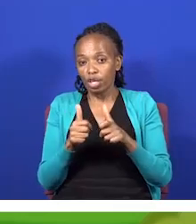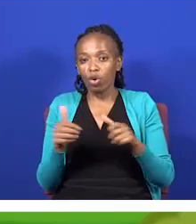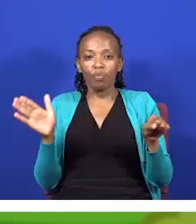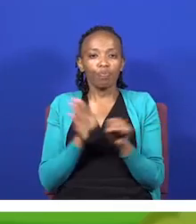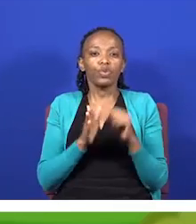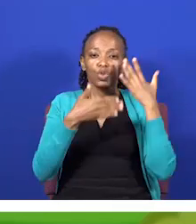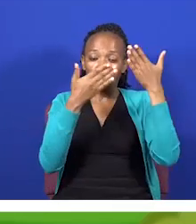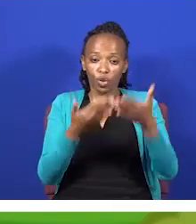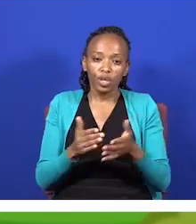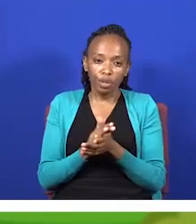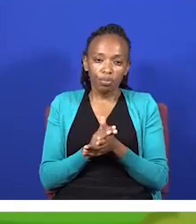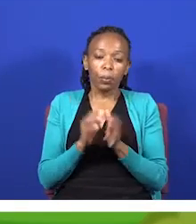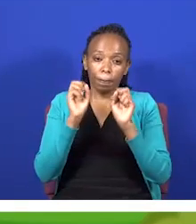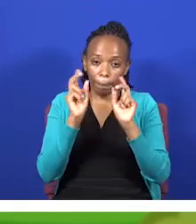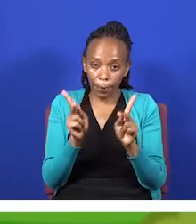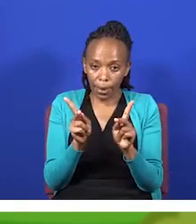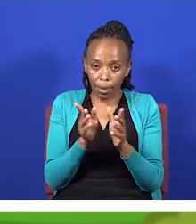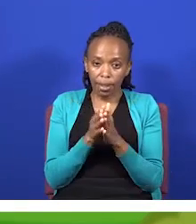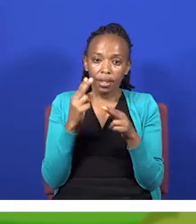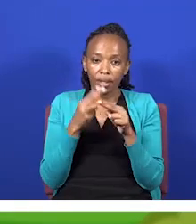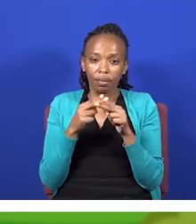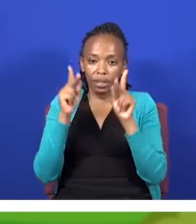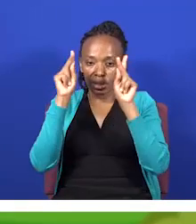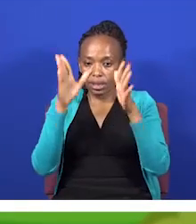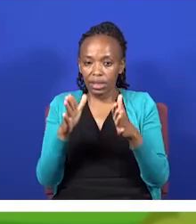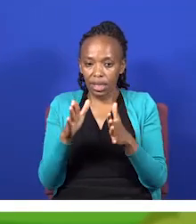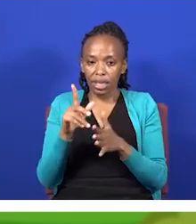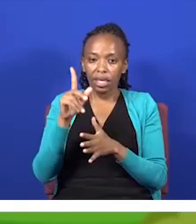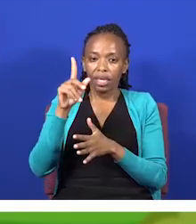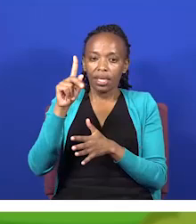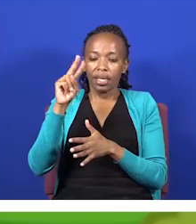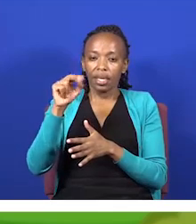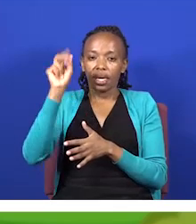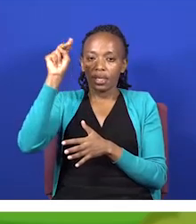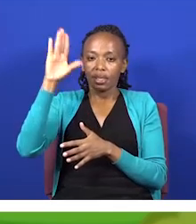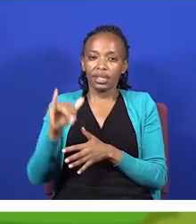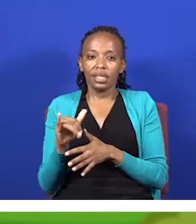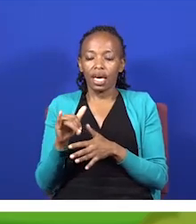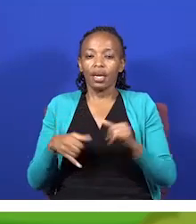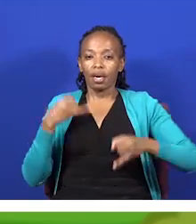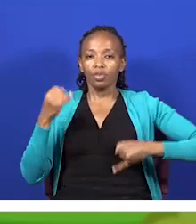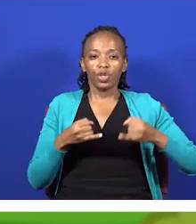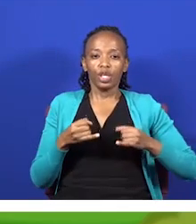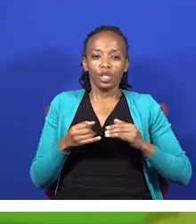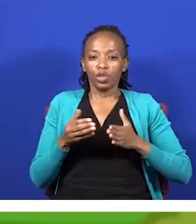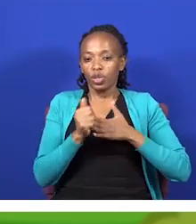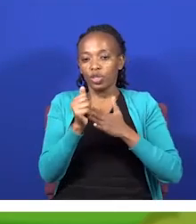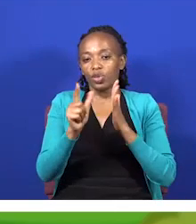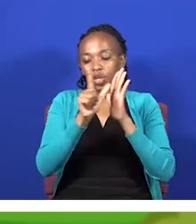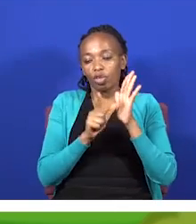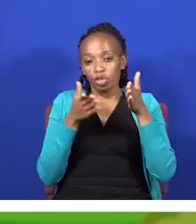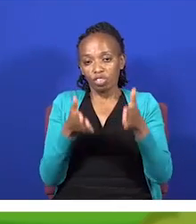most welcome, okay? My name is Teacher Nancy Tele, and I'm delighted to take you through the lesson for today.